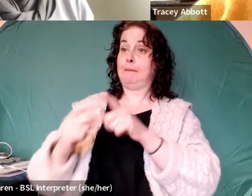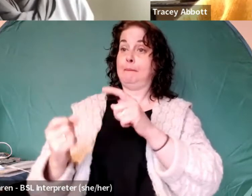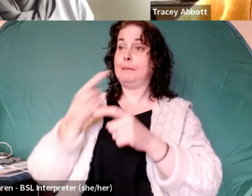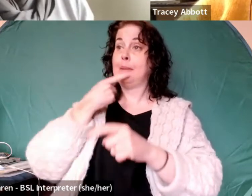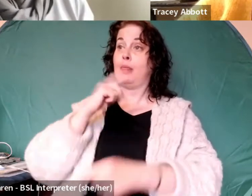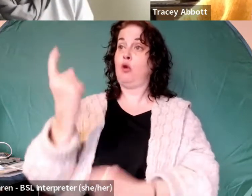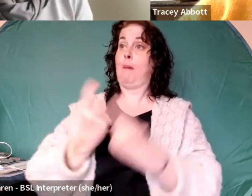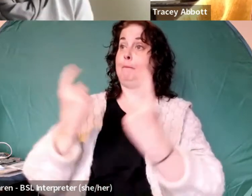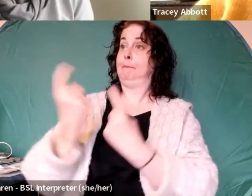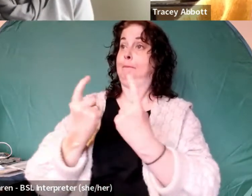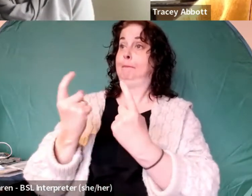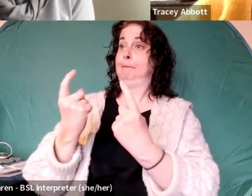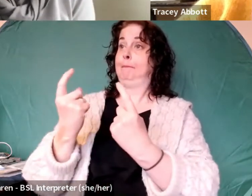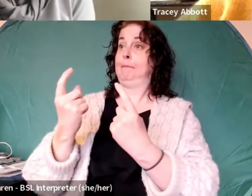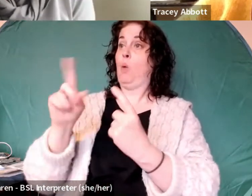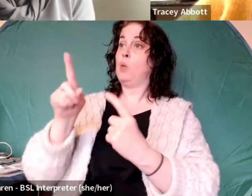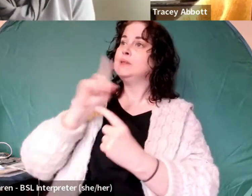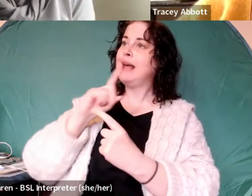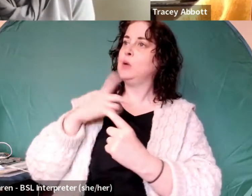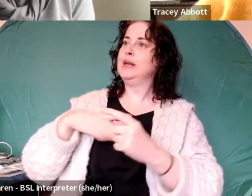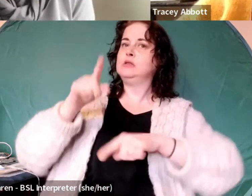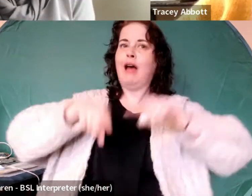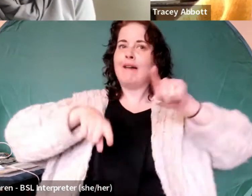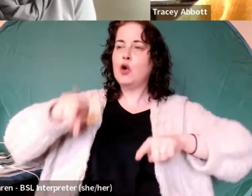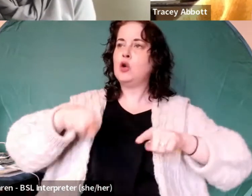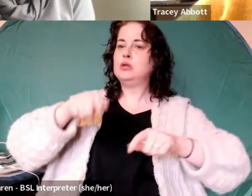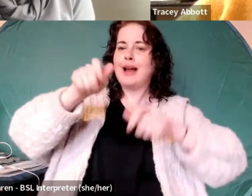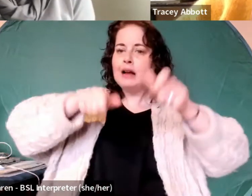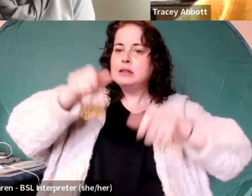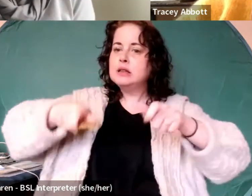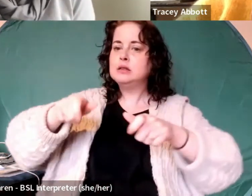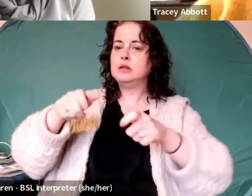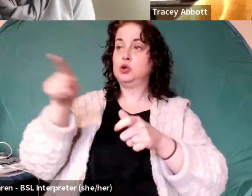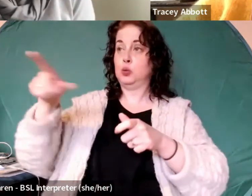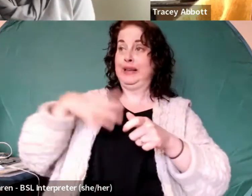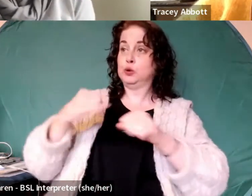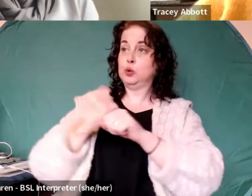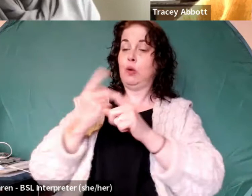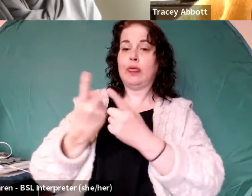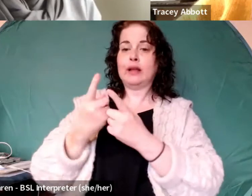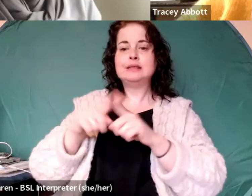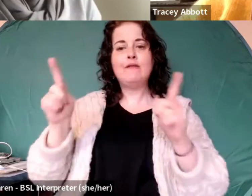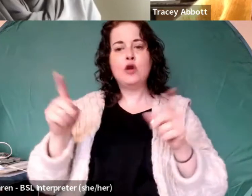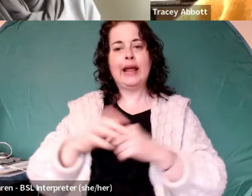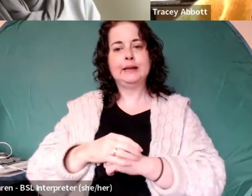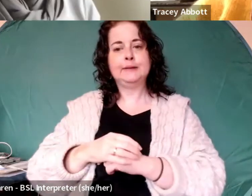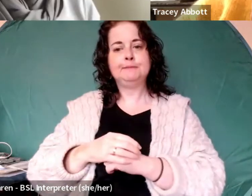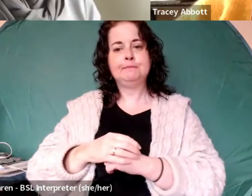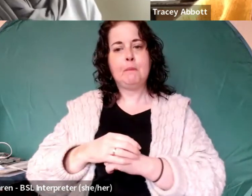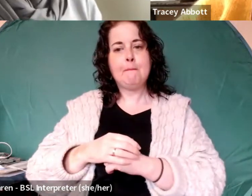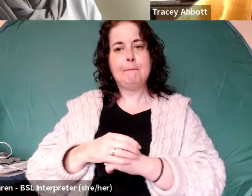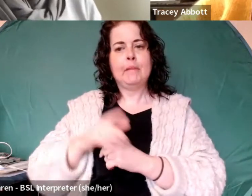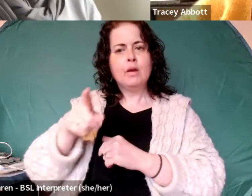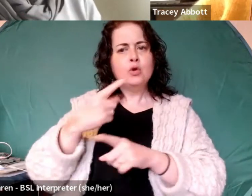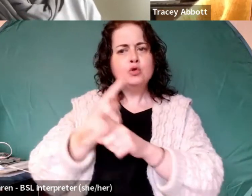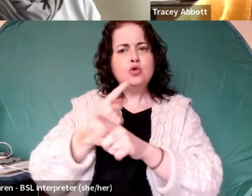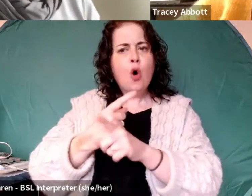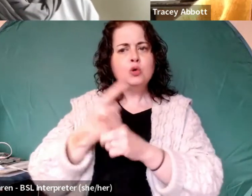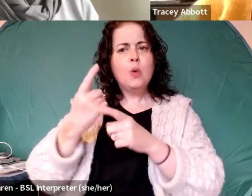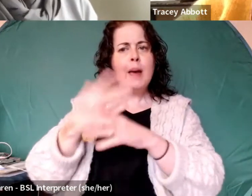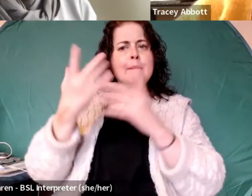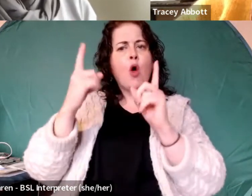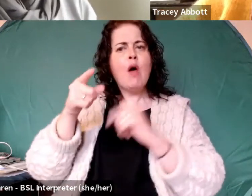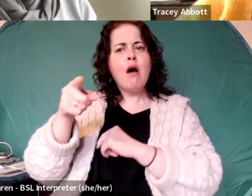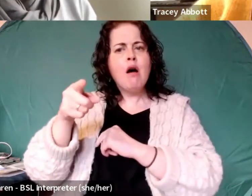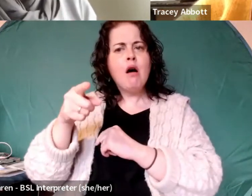that you've got before. What we're saying is you need diverse candidates. You need to do things differently. What do you think, when you talk to employers, Tracey,